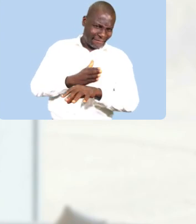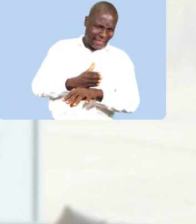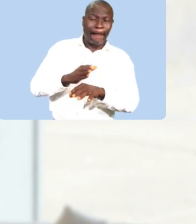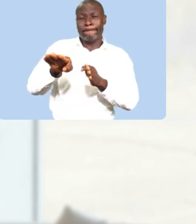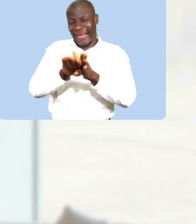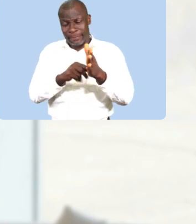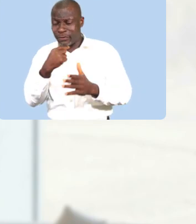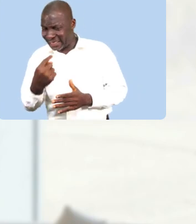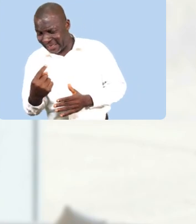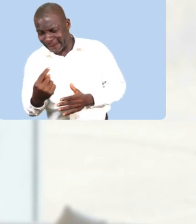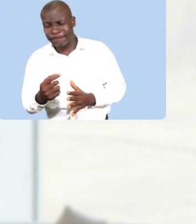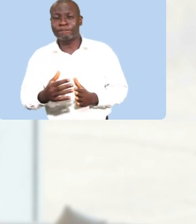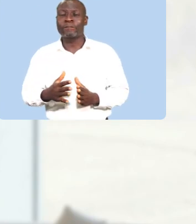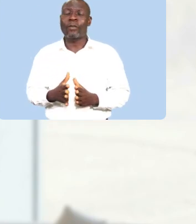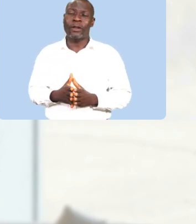said